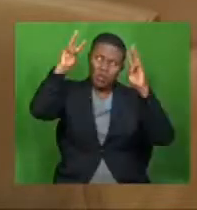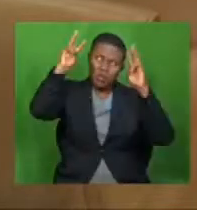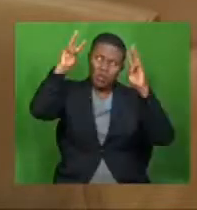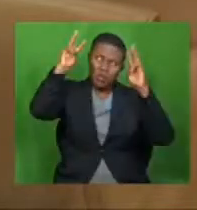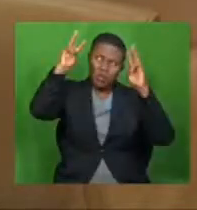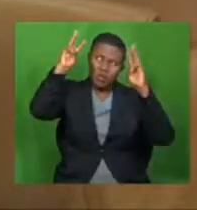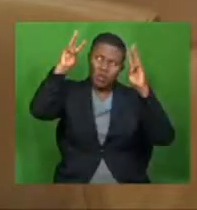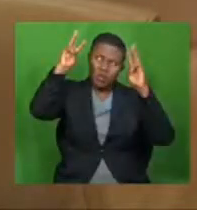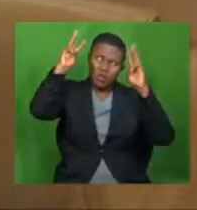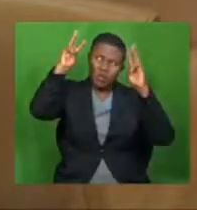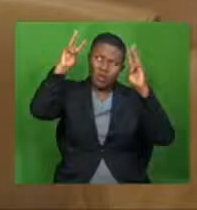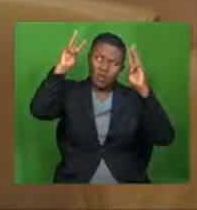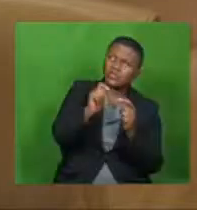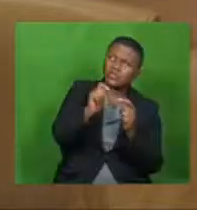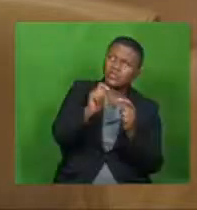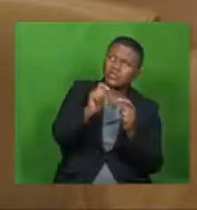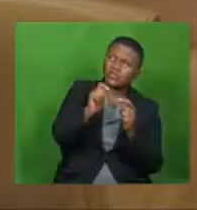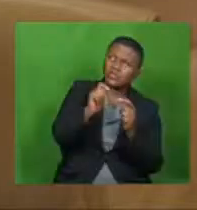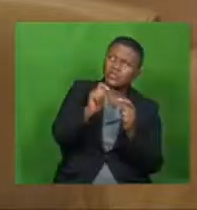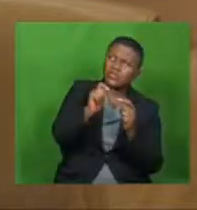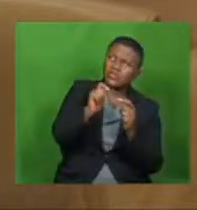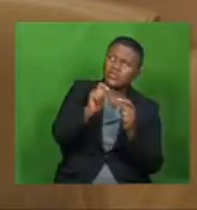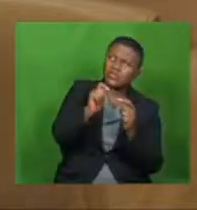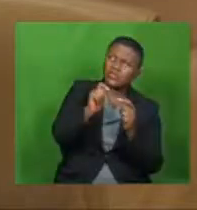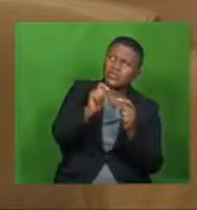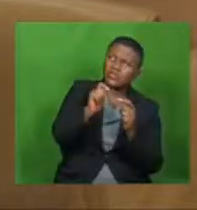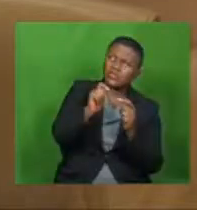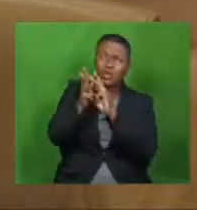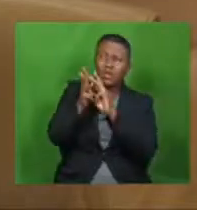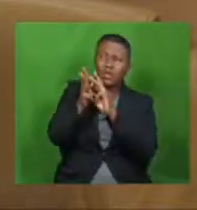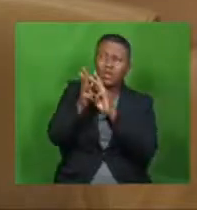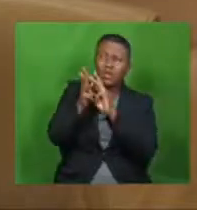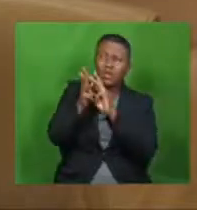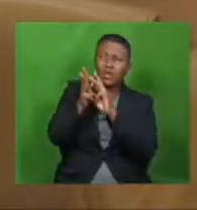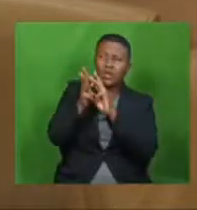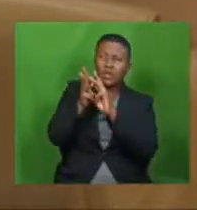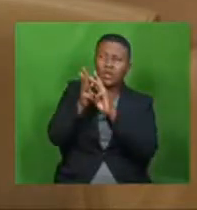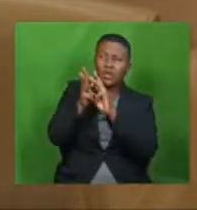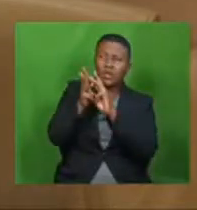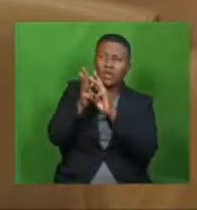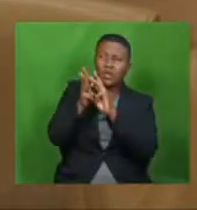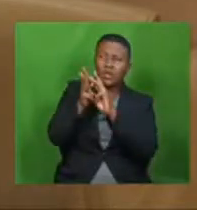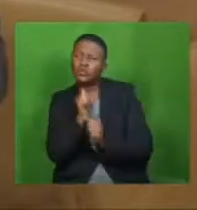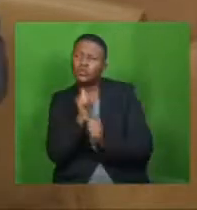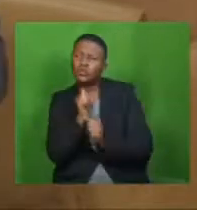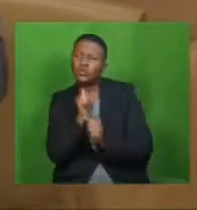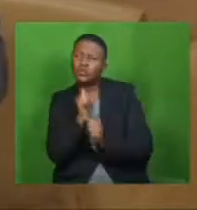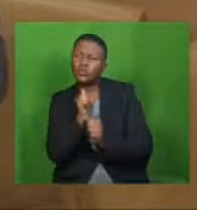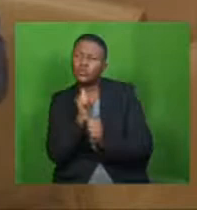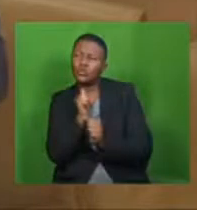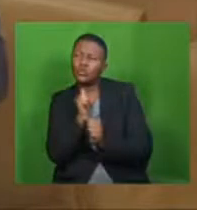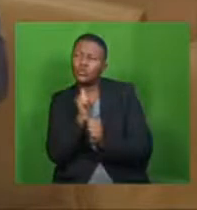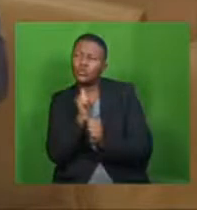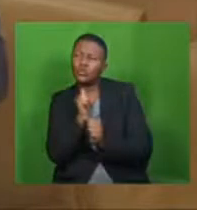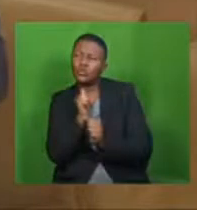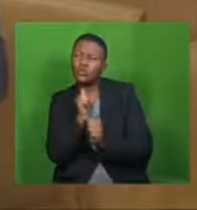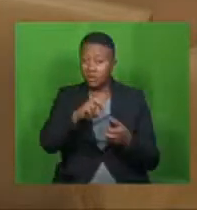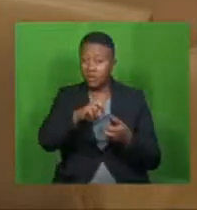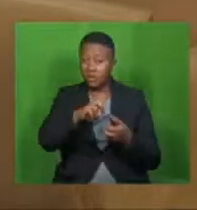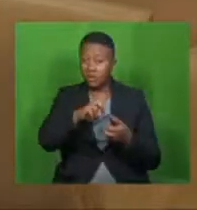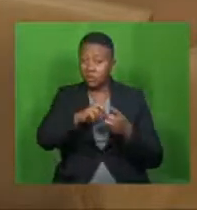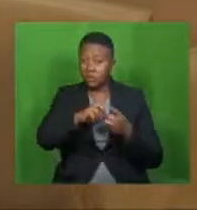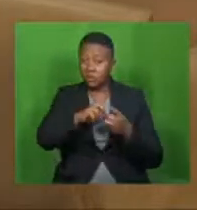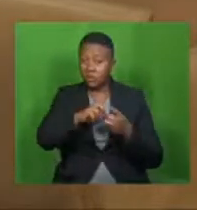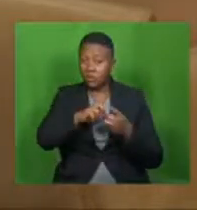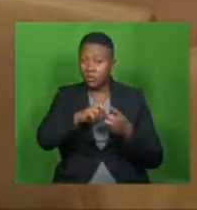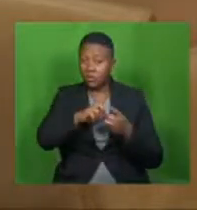in temperature that the Minister mentions. So these are problems that we are confronted with. Now, on